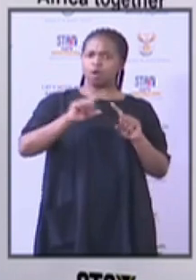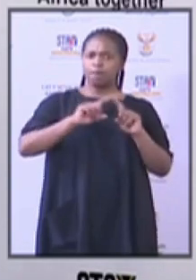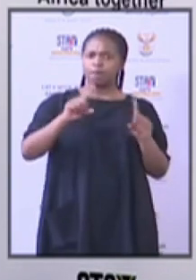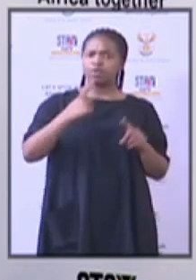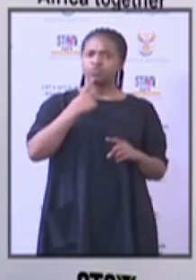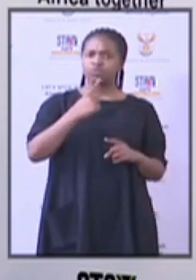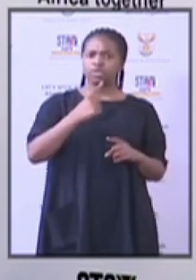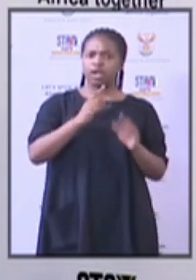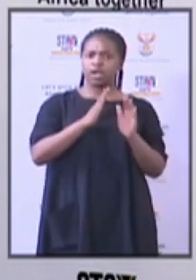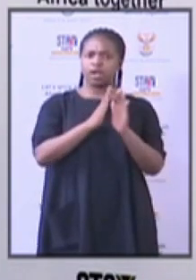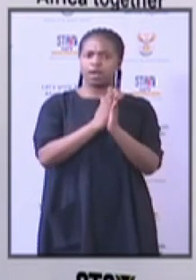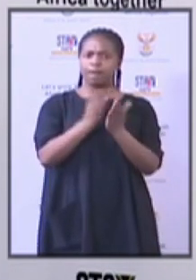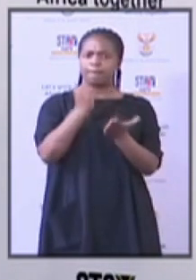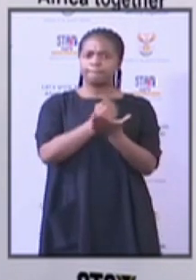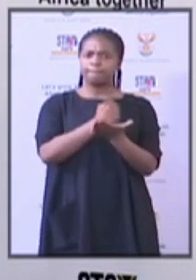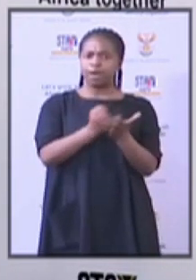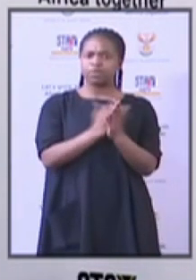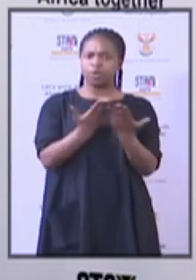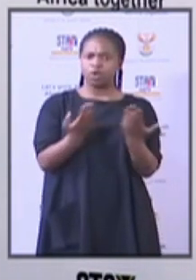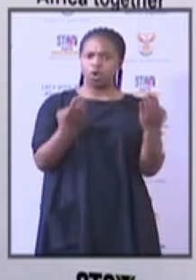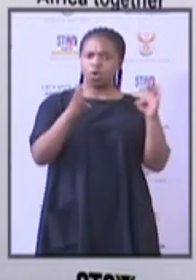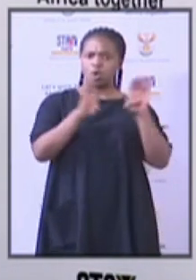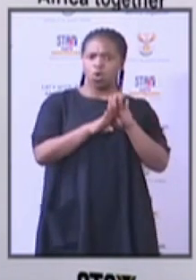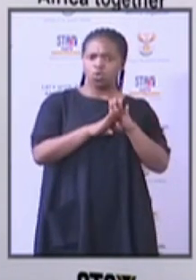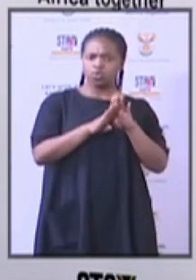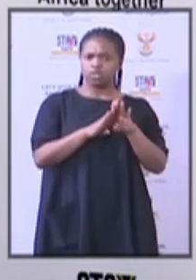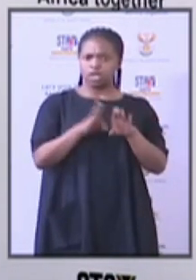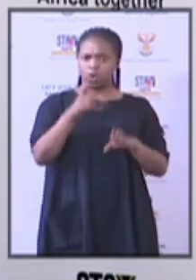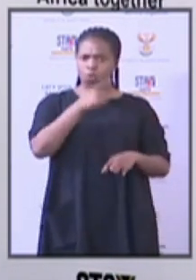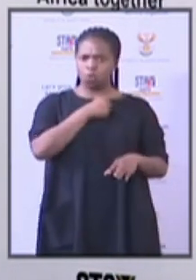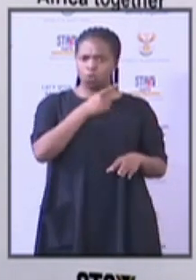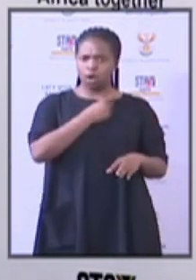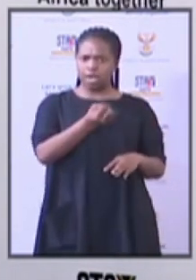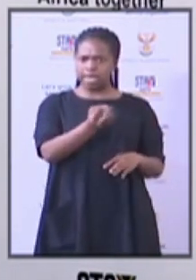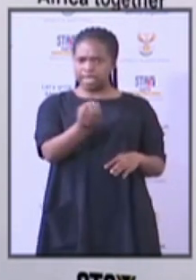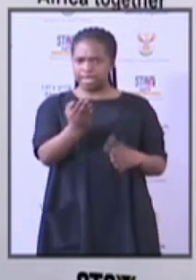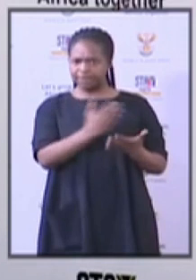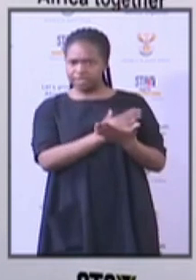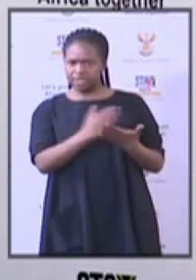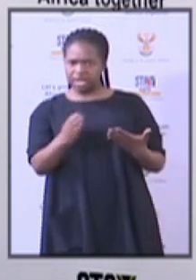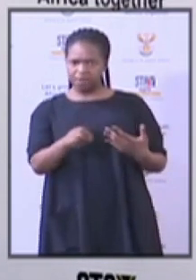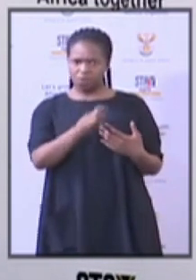passports application is closed, is still closed now. So how did you issue